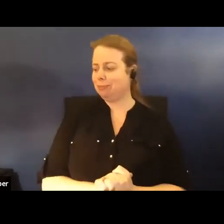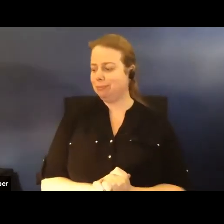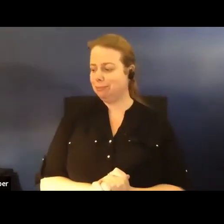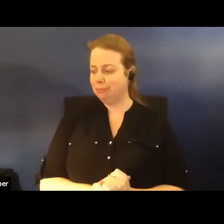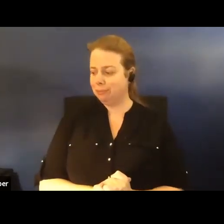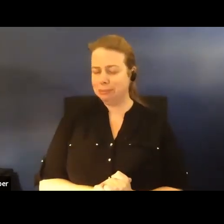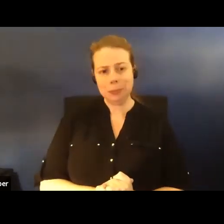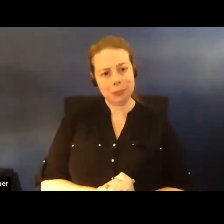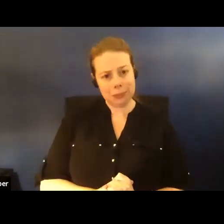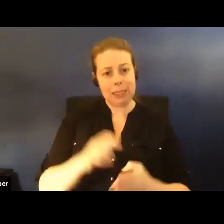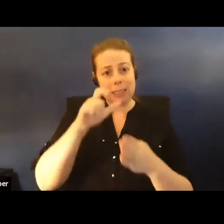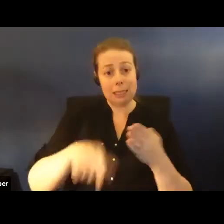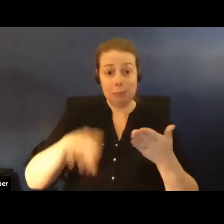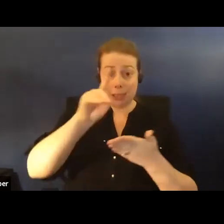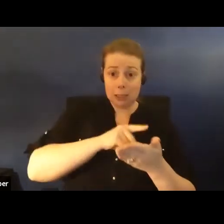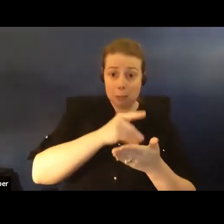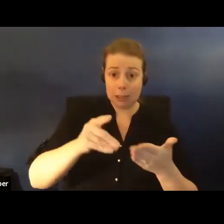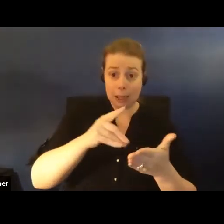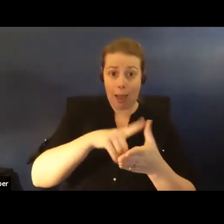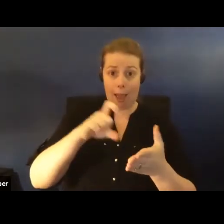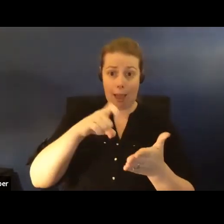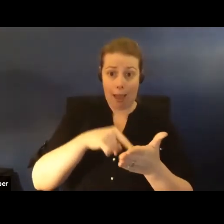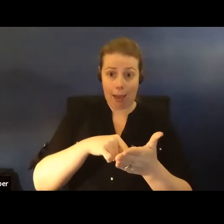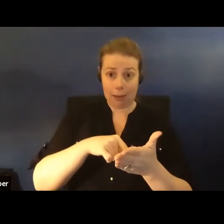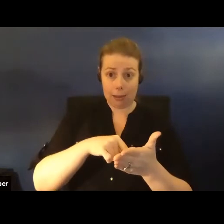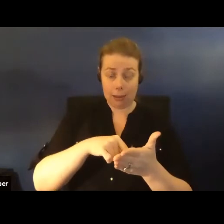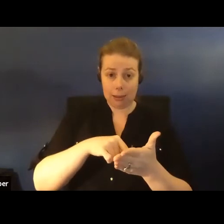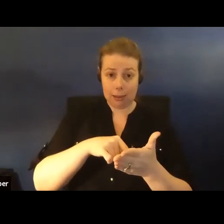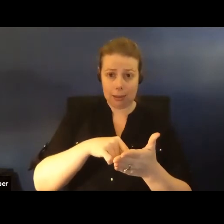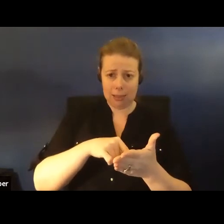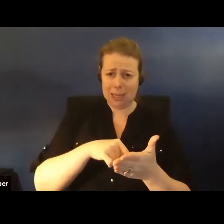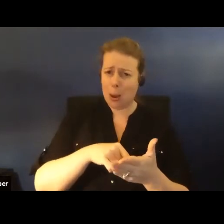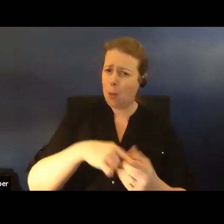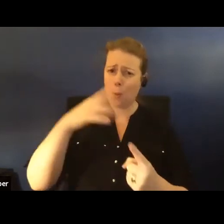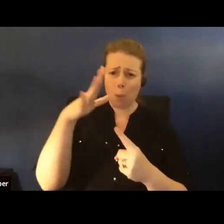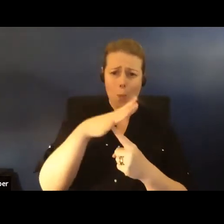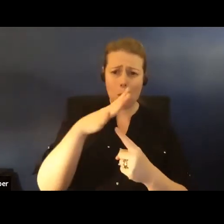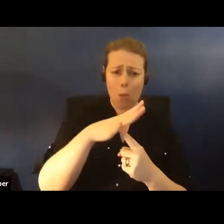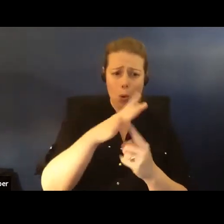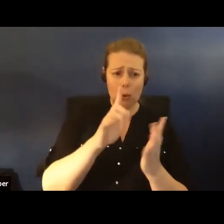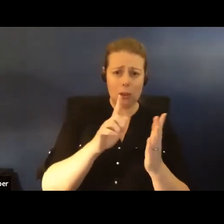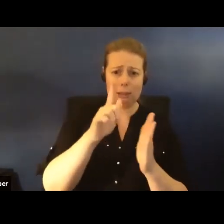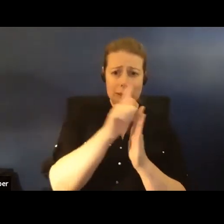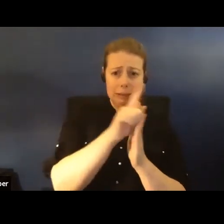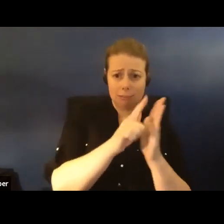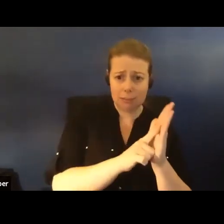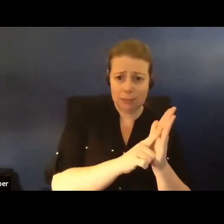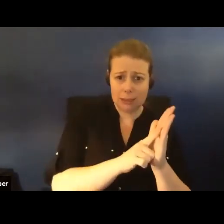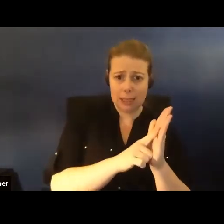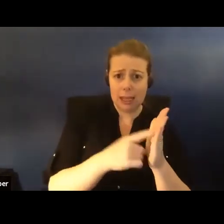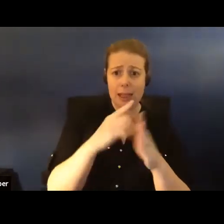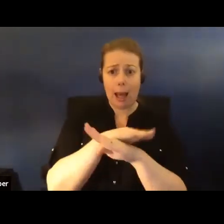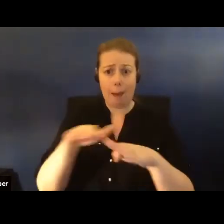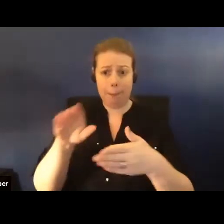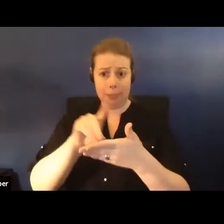That is the Disability Discrimination Act is, of course, our core legislation that prohibits discrimination and